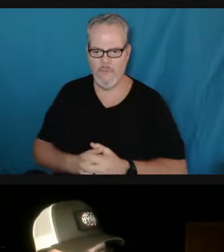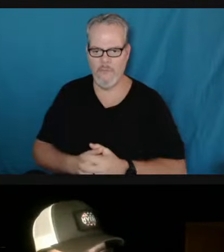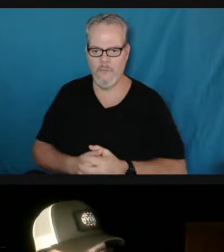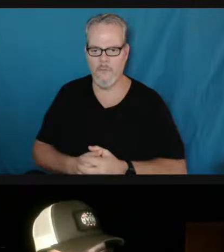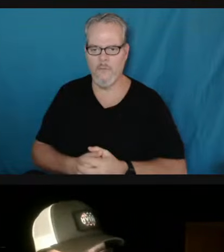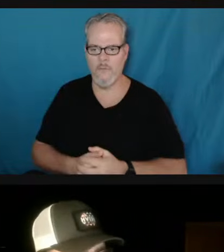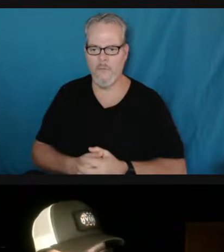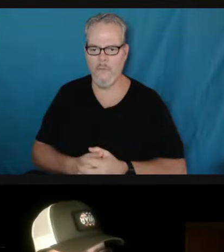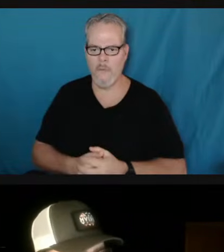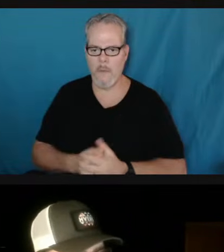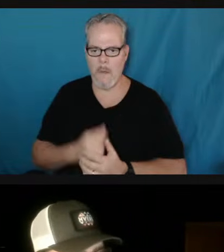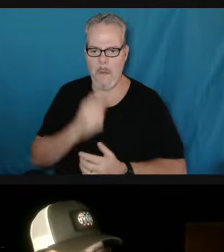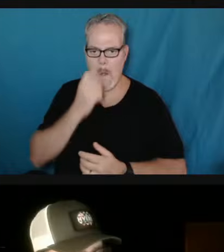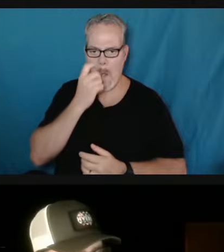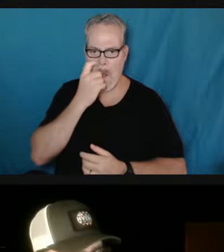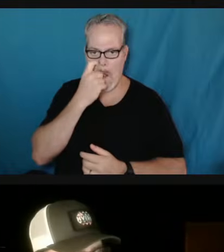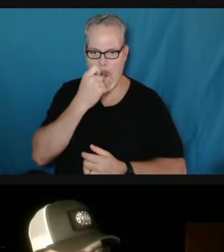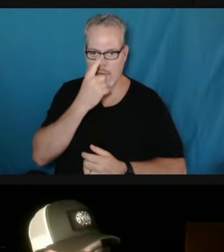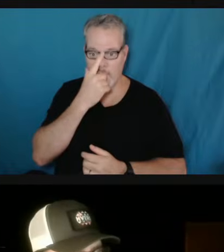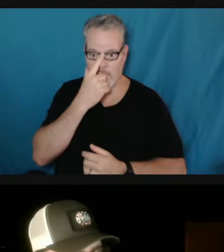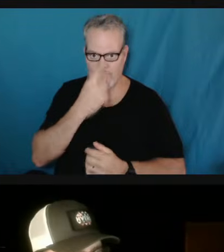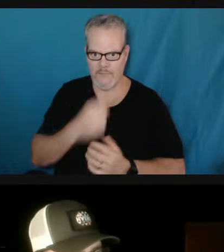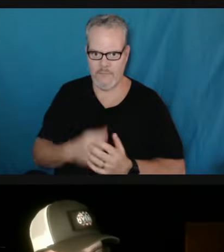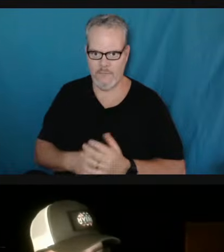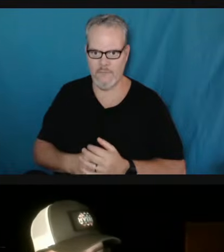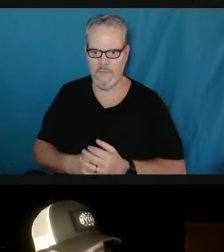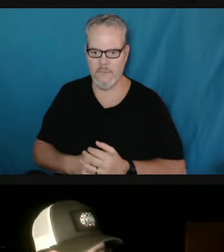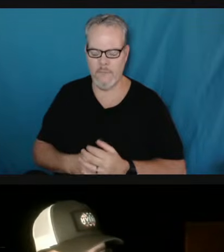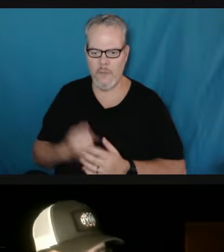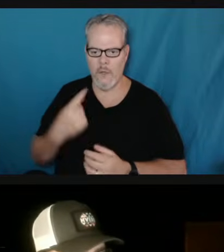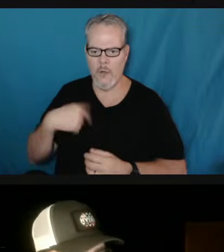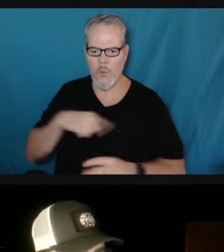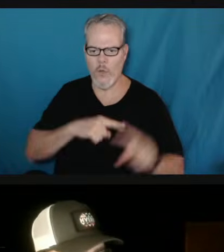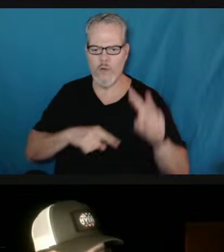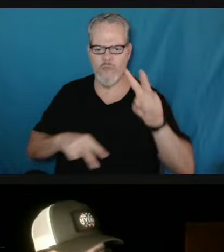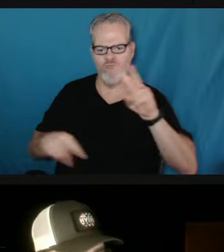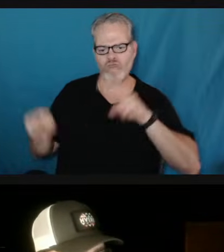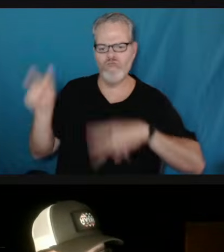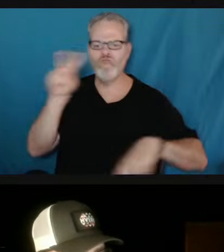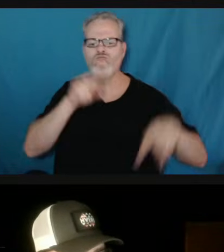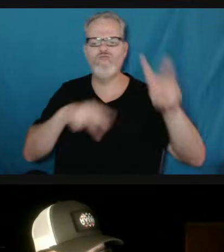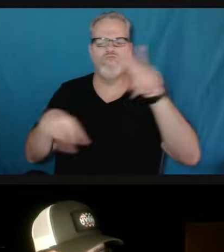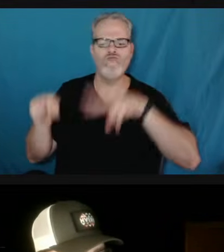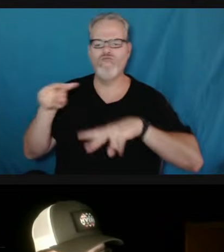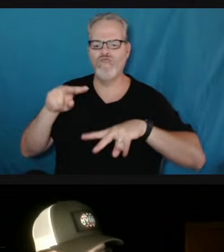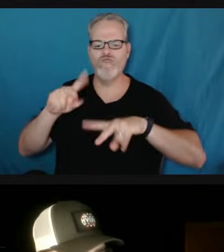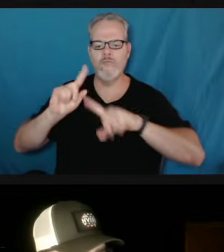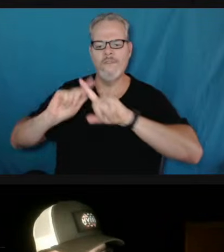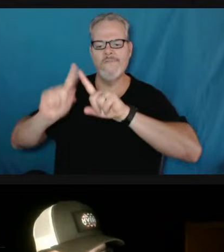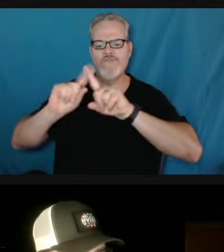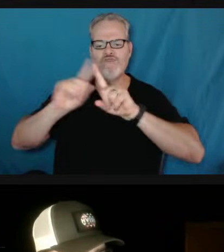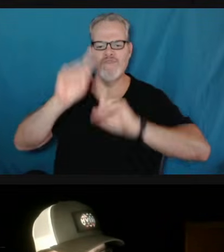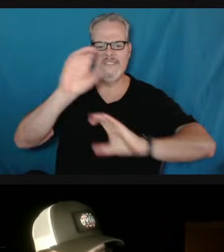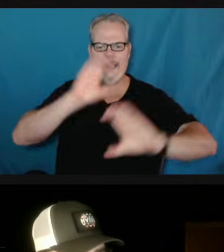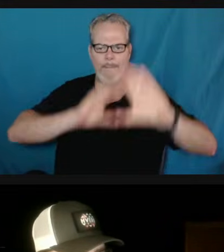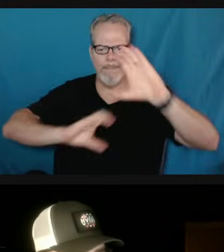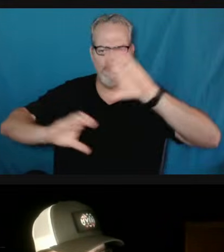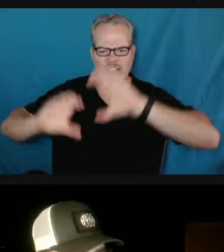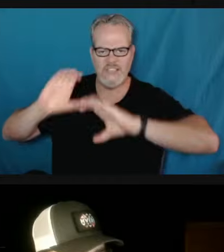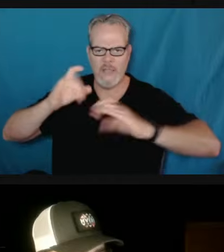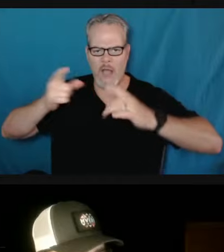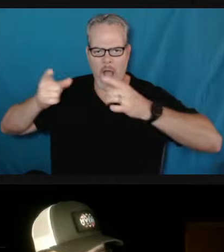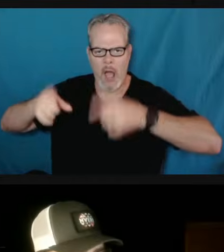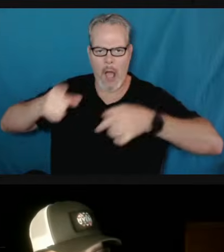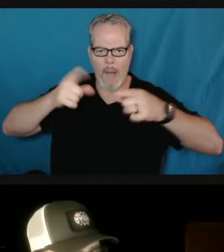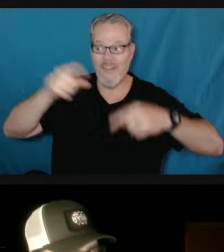being done, collaboration of the USGS-HVO and University of Hawaii at Hilo where